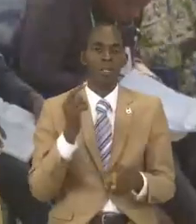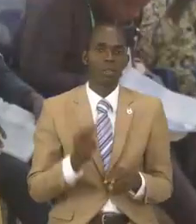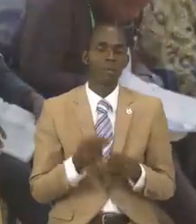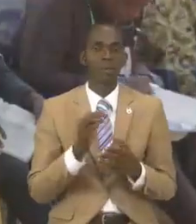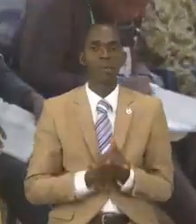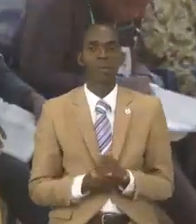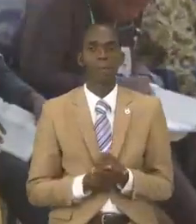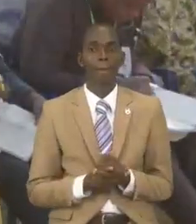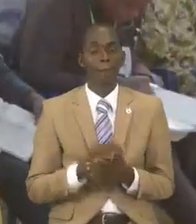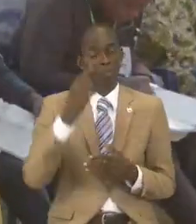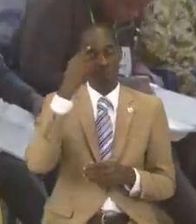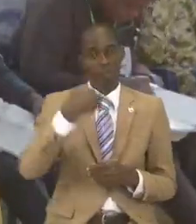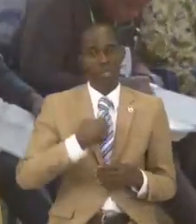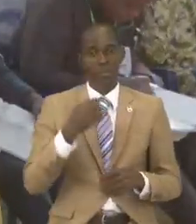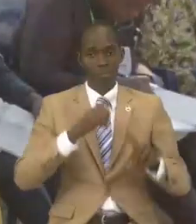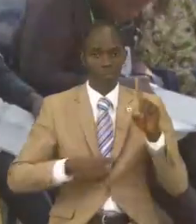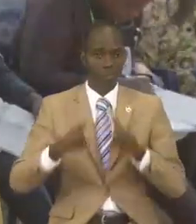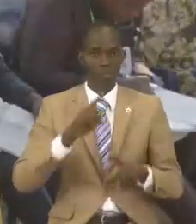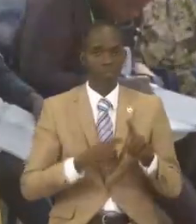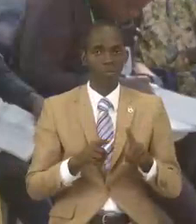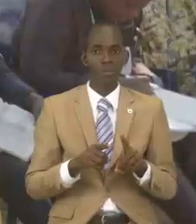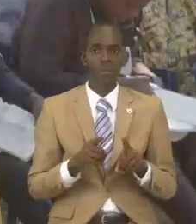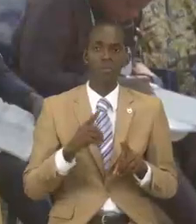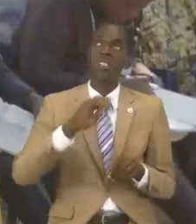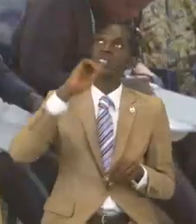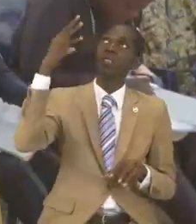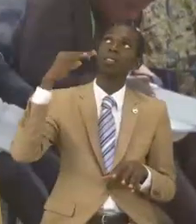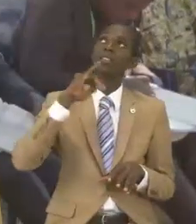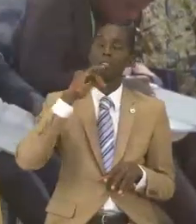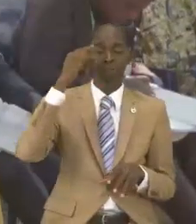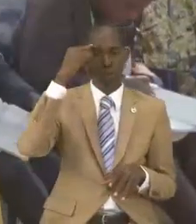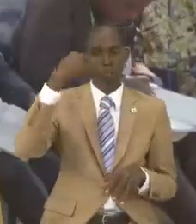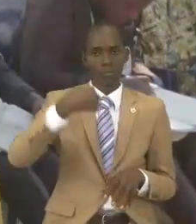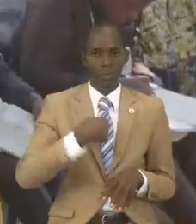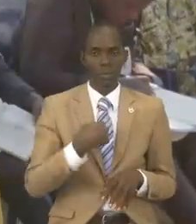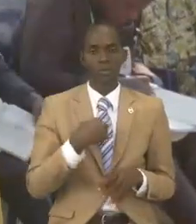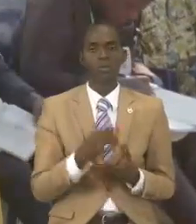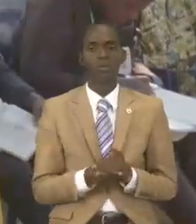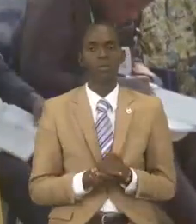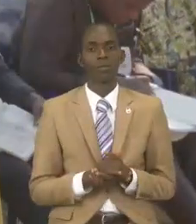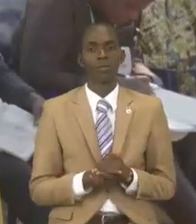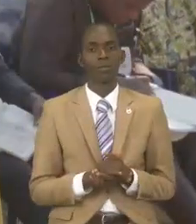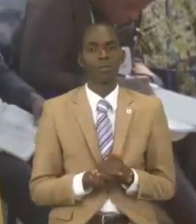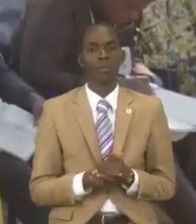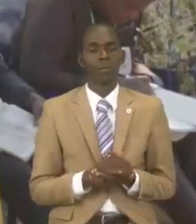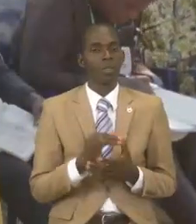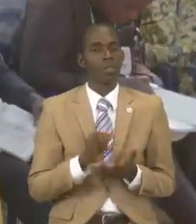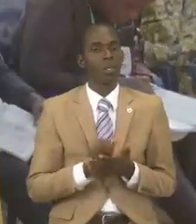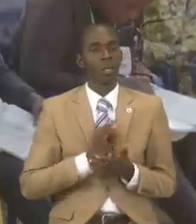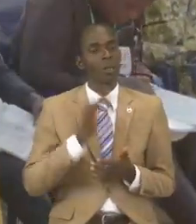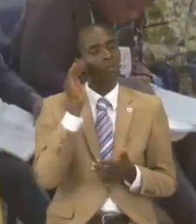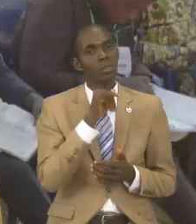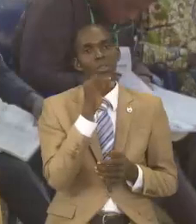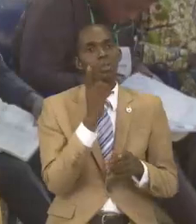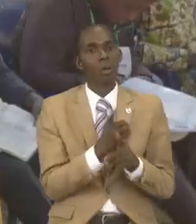For me. I said, for me. So I will not just be a preacher, I'll